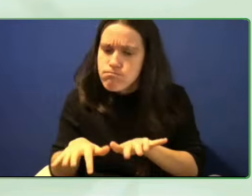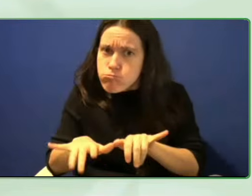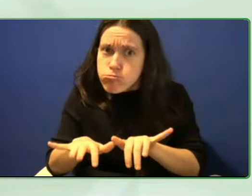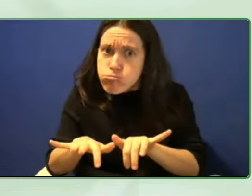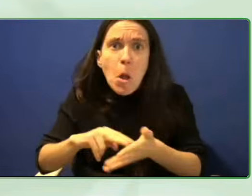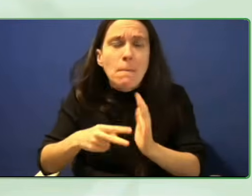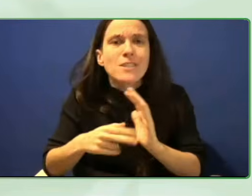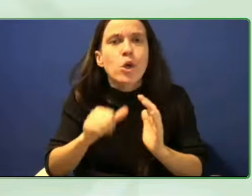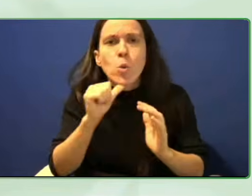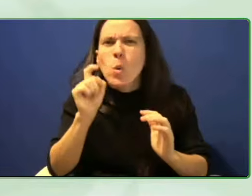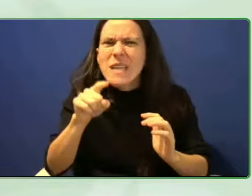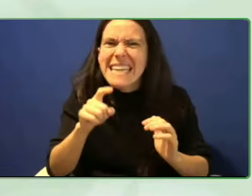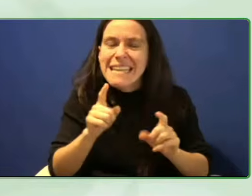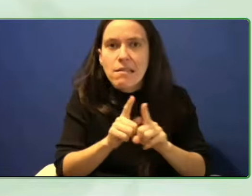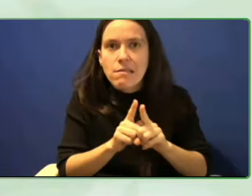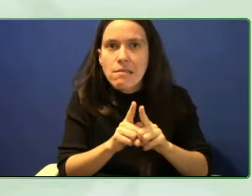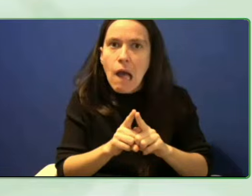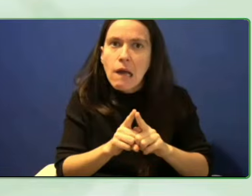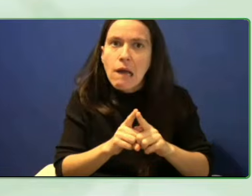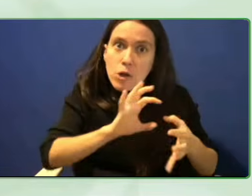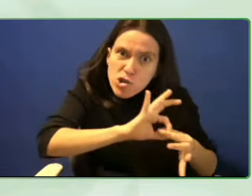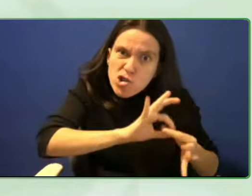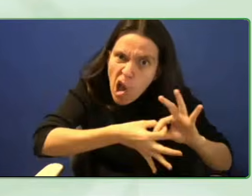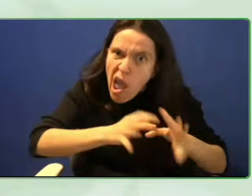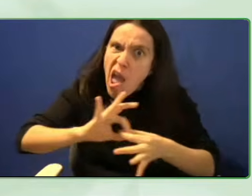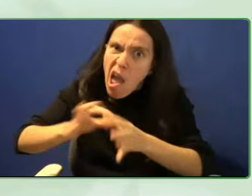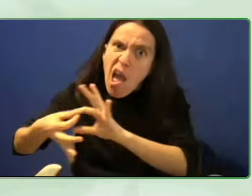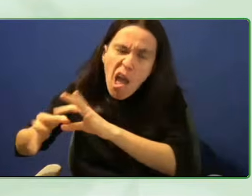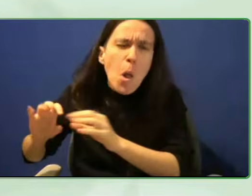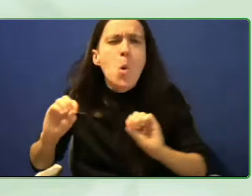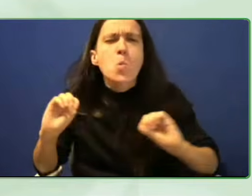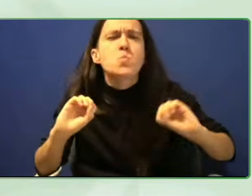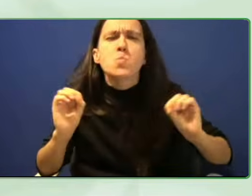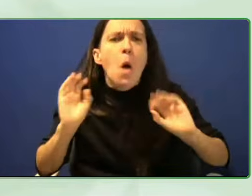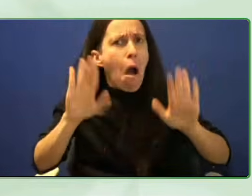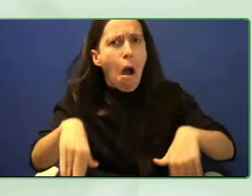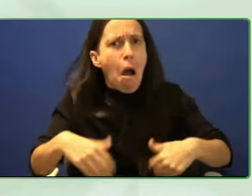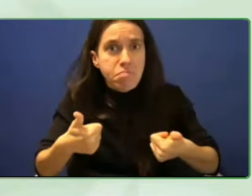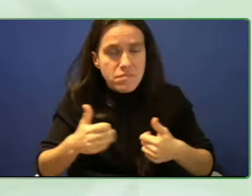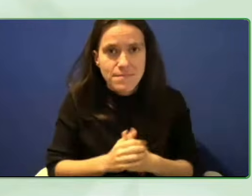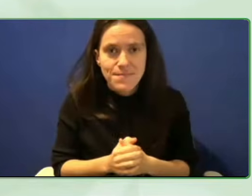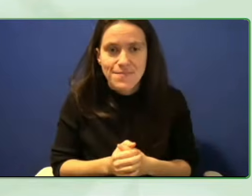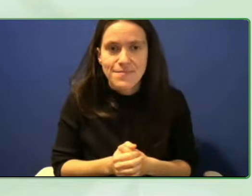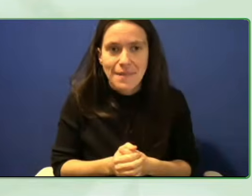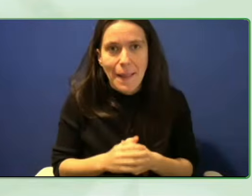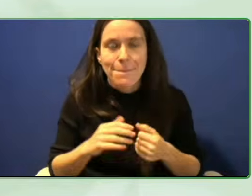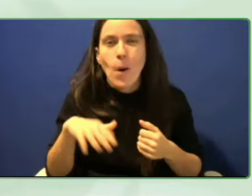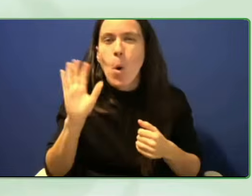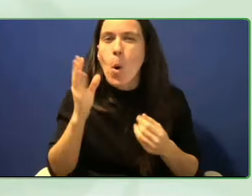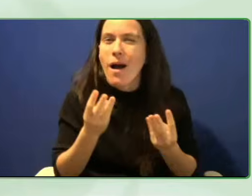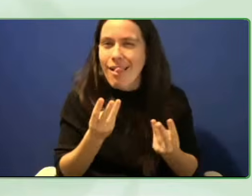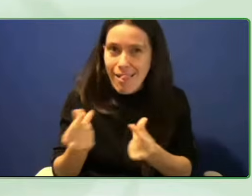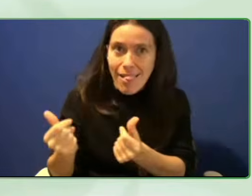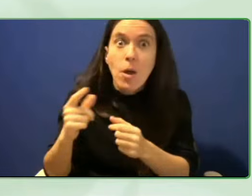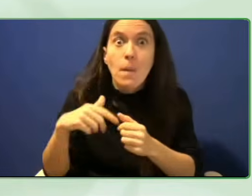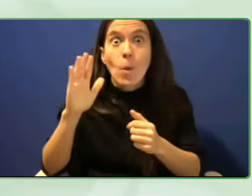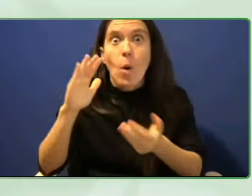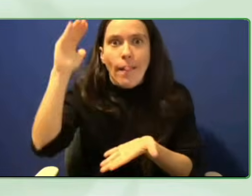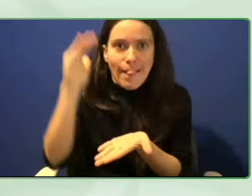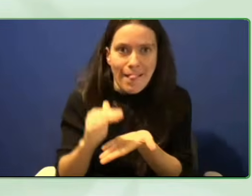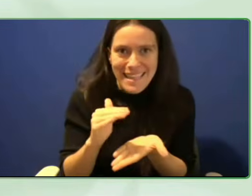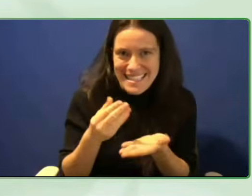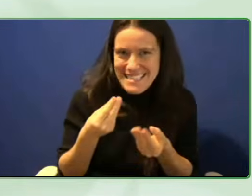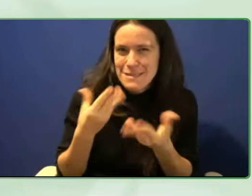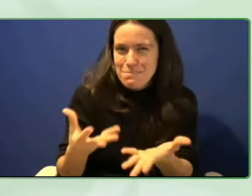supply chain behind the hardware. So it kind of means we can kind of do things at much lower cost.